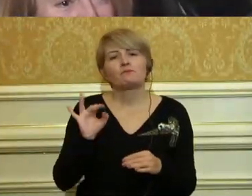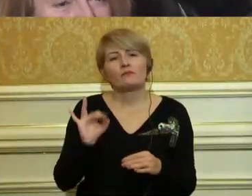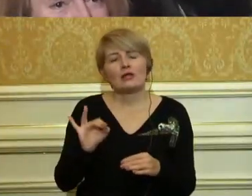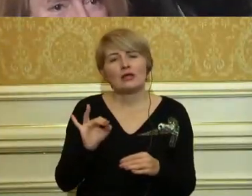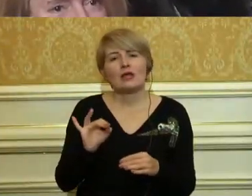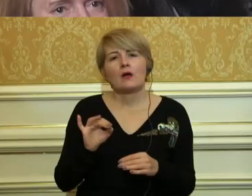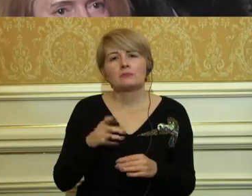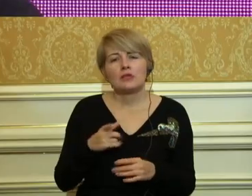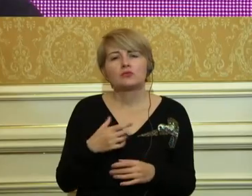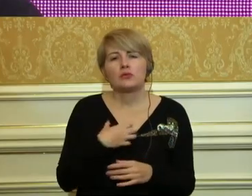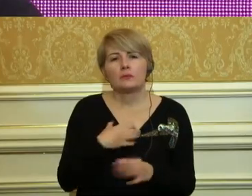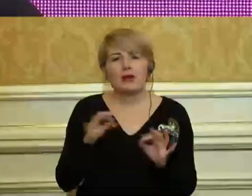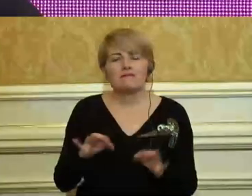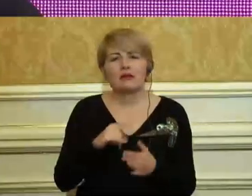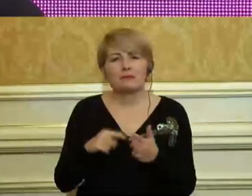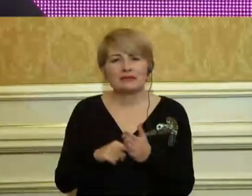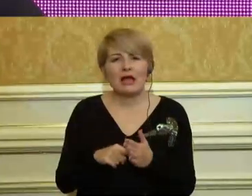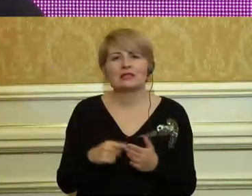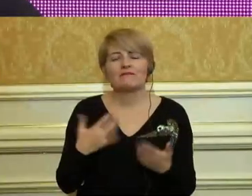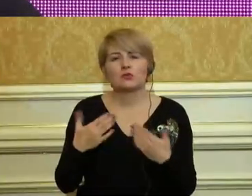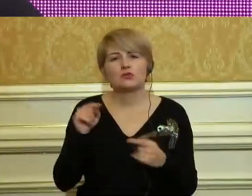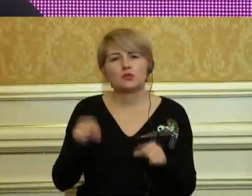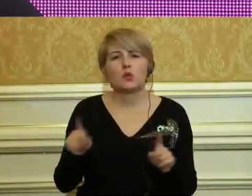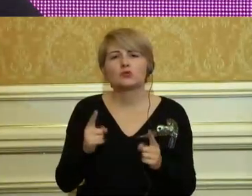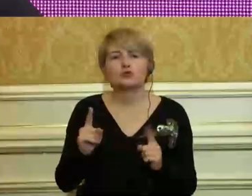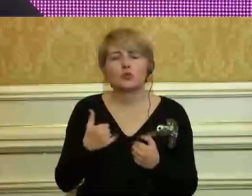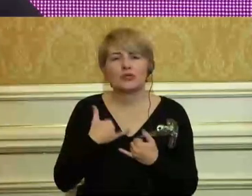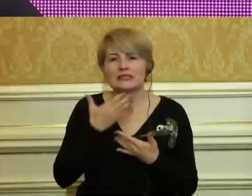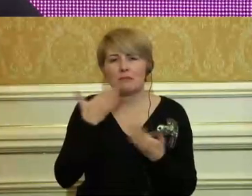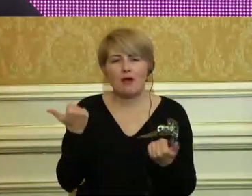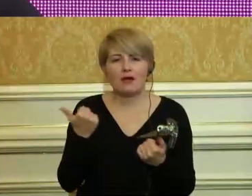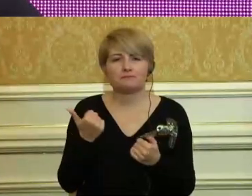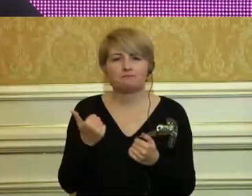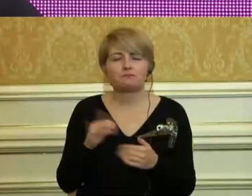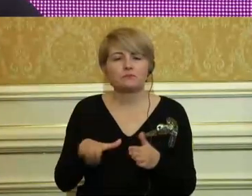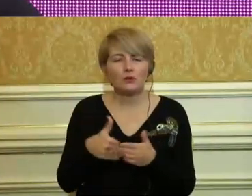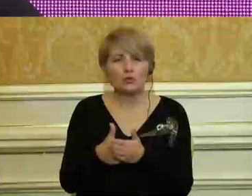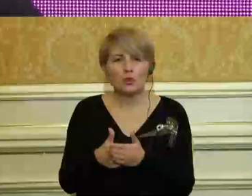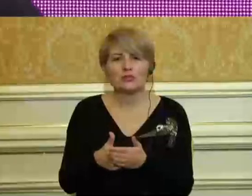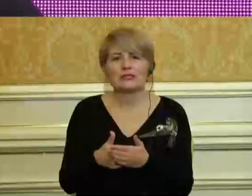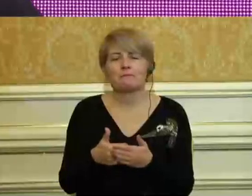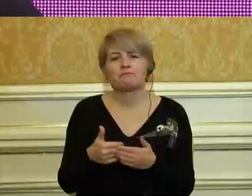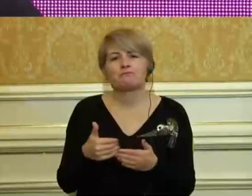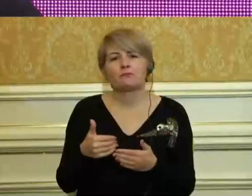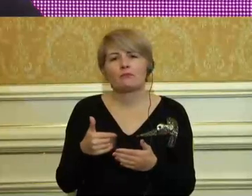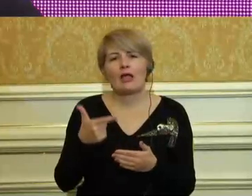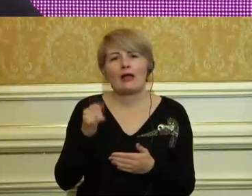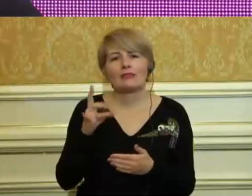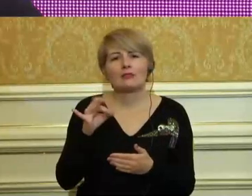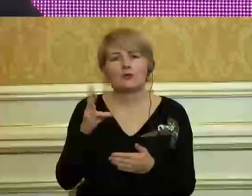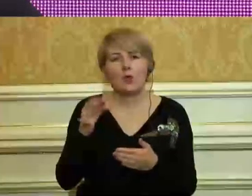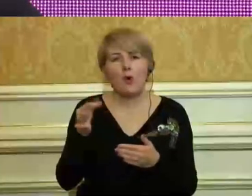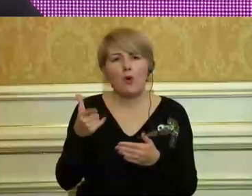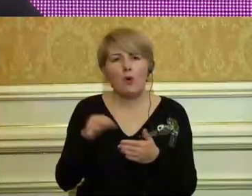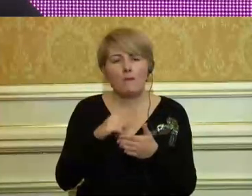violations of the gender codes and falsifications. So, well, the second is, well, why we don't have any